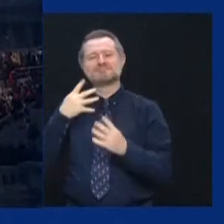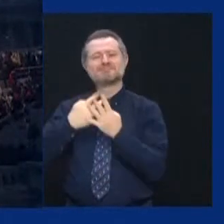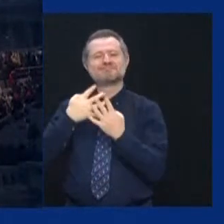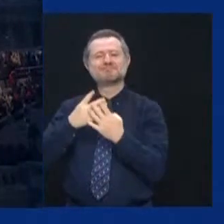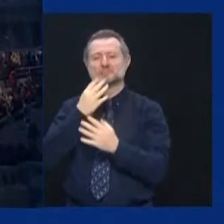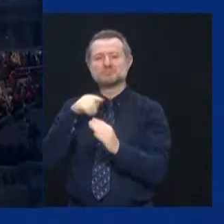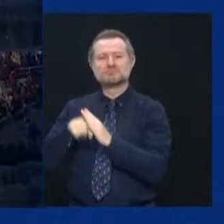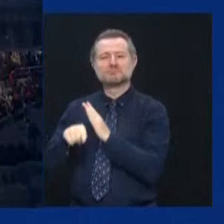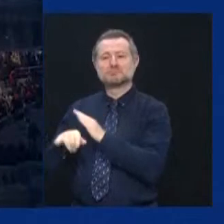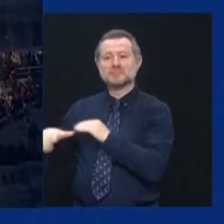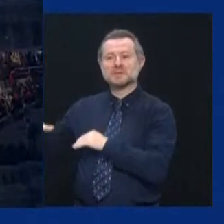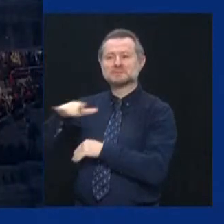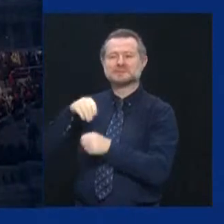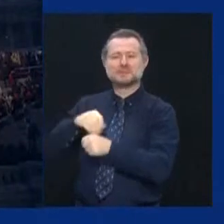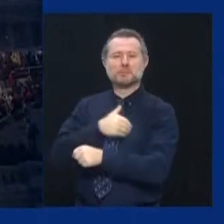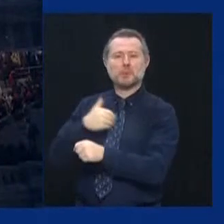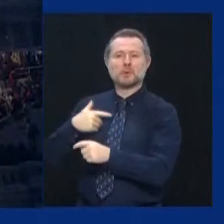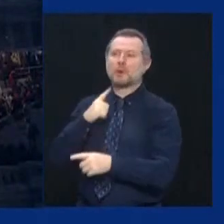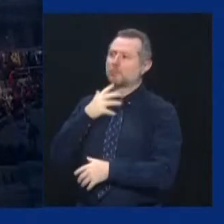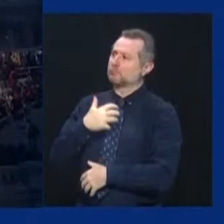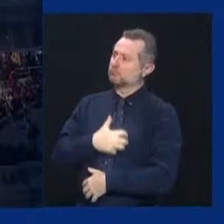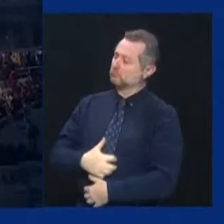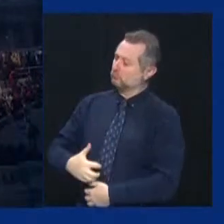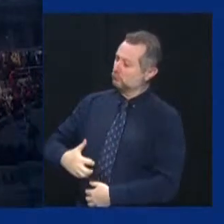a statement.